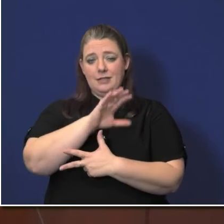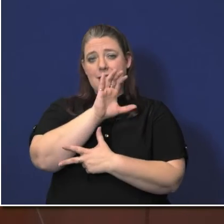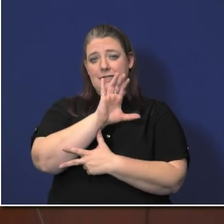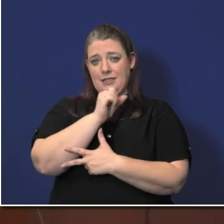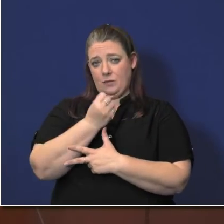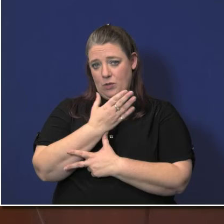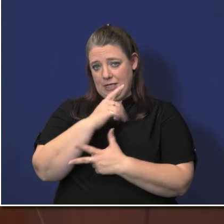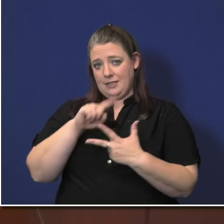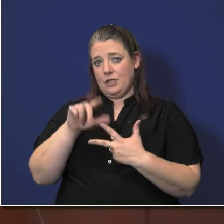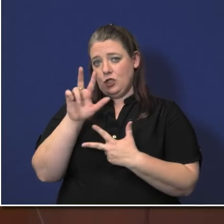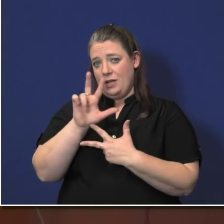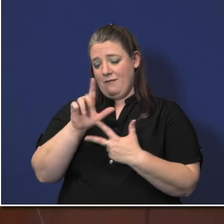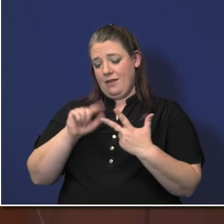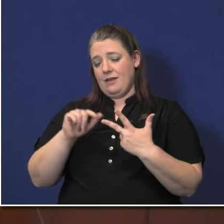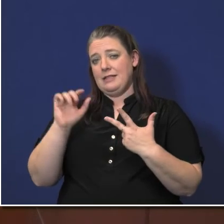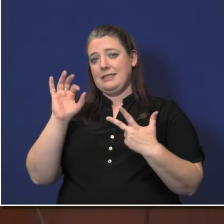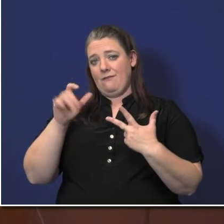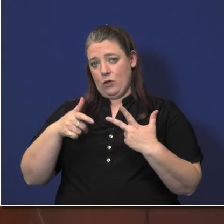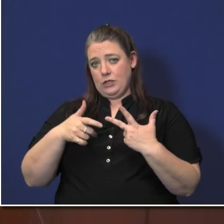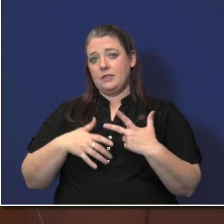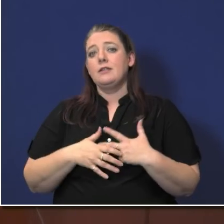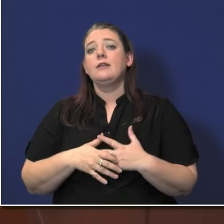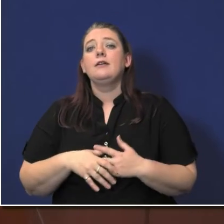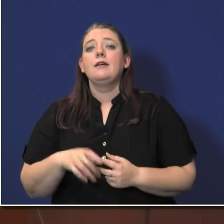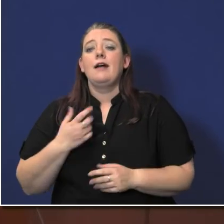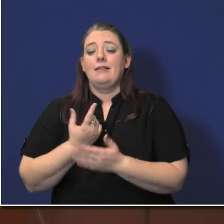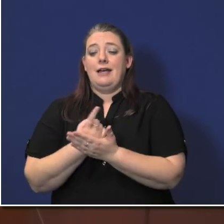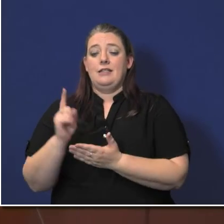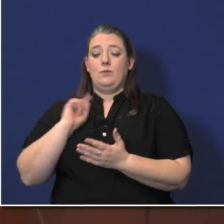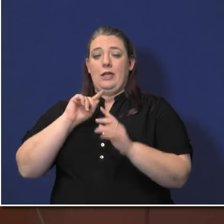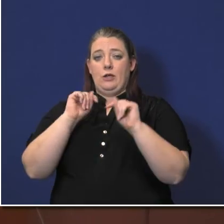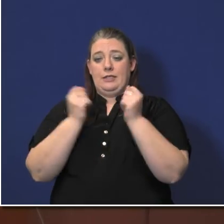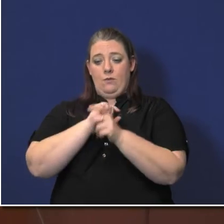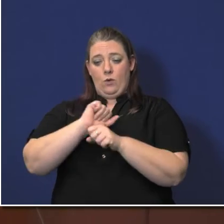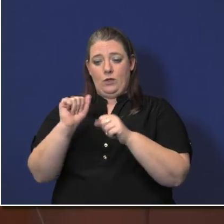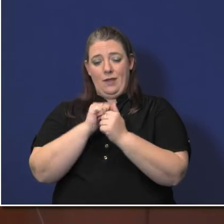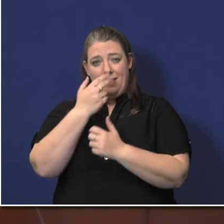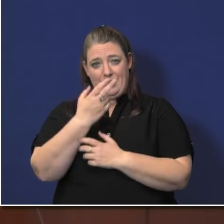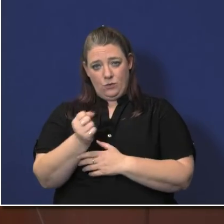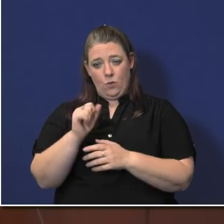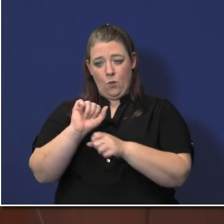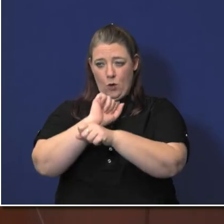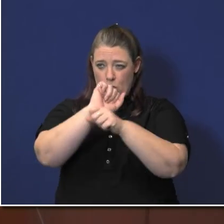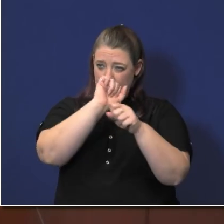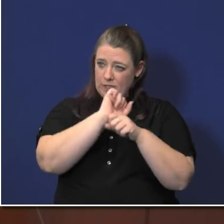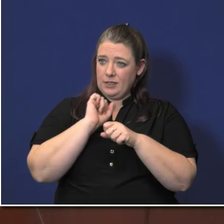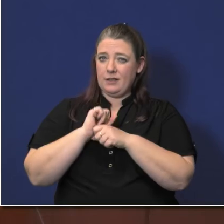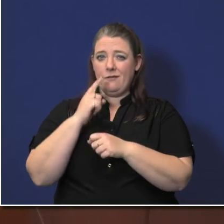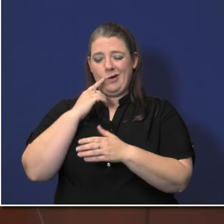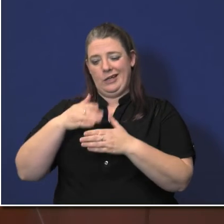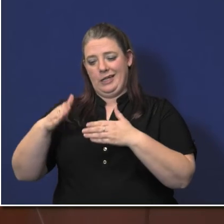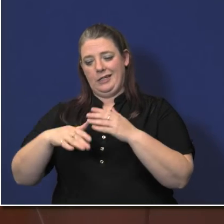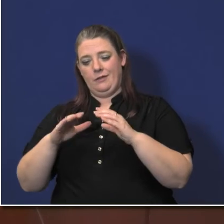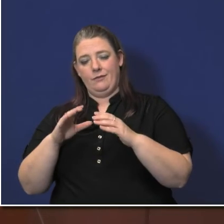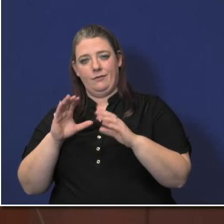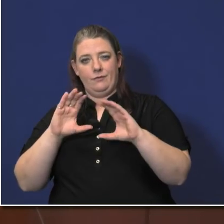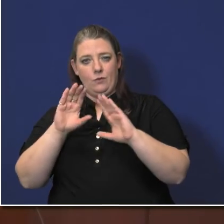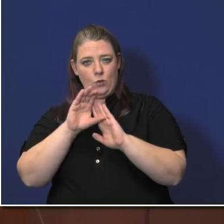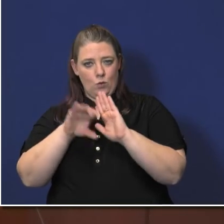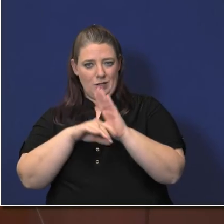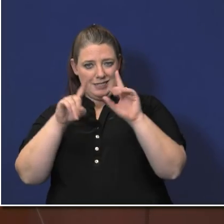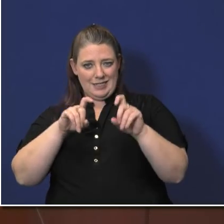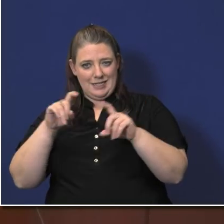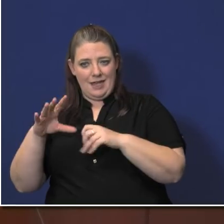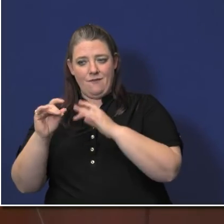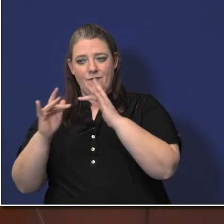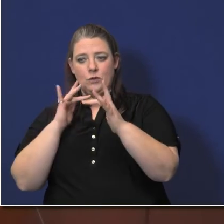Village, and Cy Falls. Last week, our team worked with the high schools, and we worked around end-of-course testing and the virtual learning